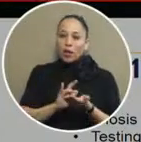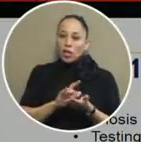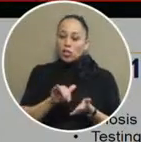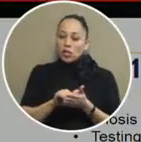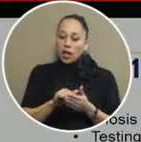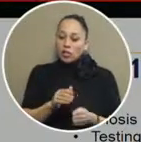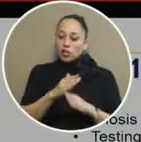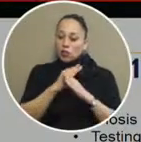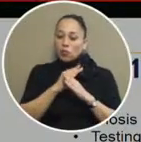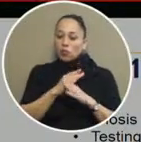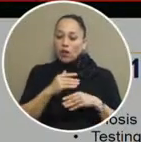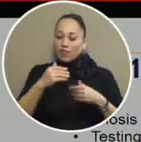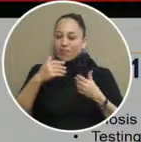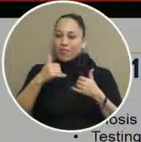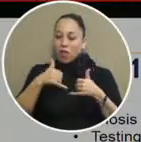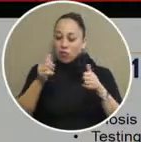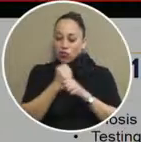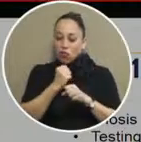it blocks that